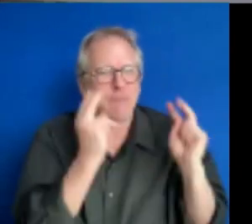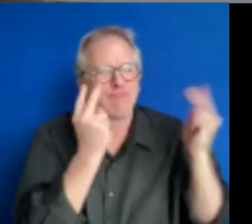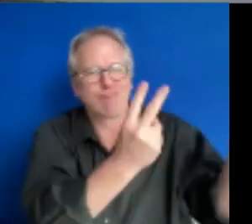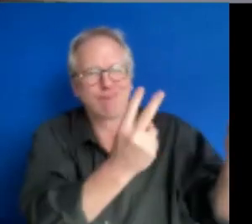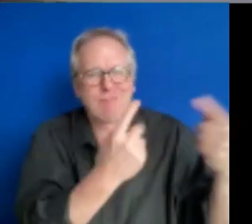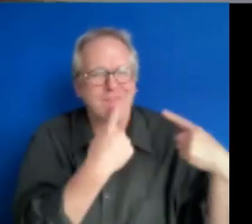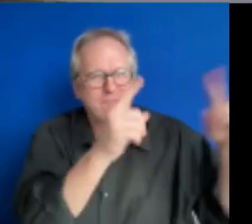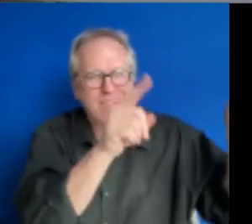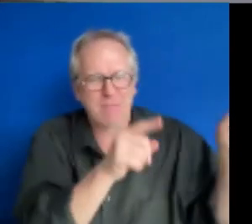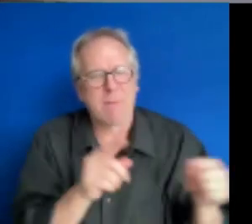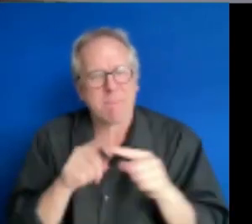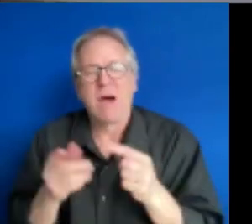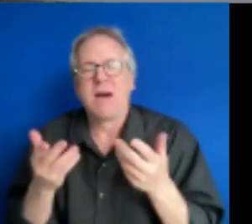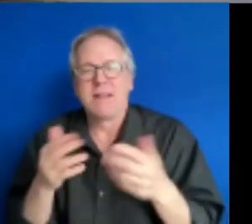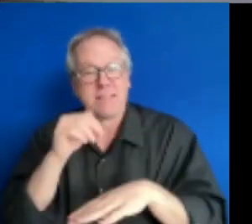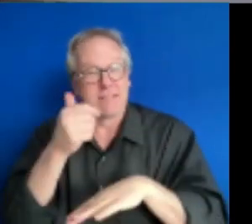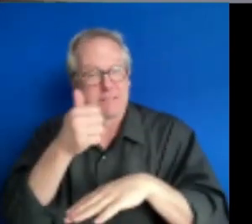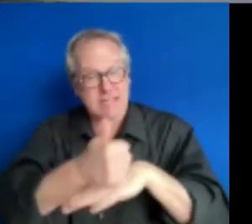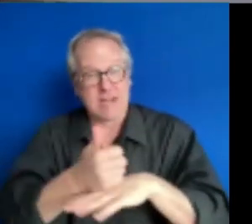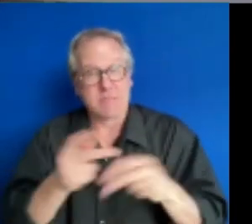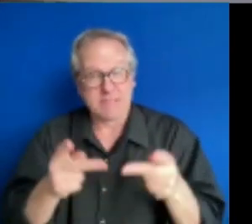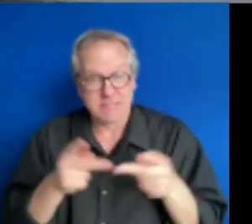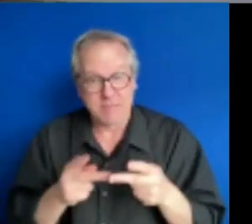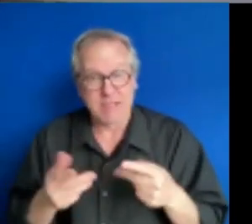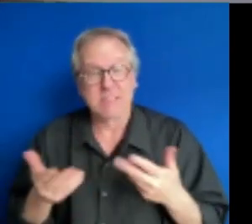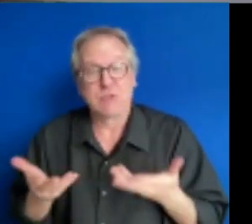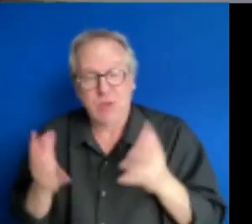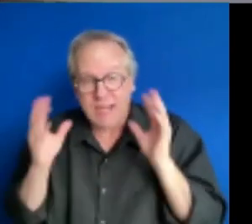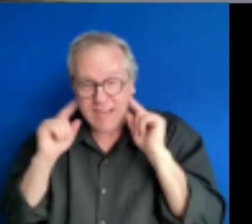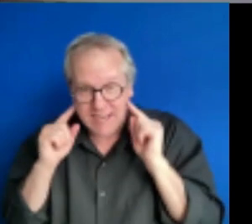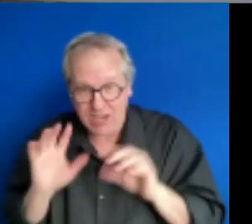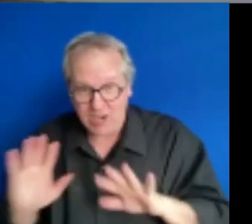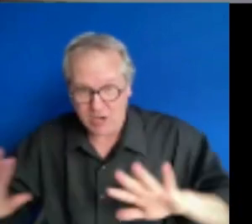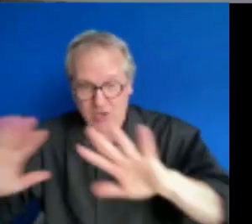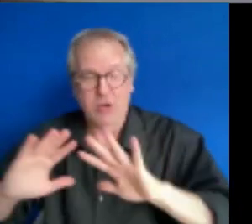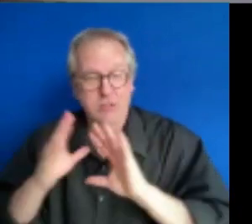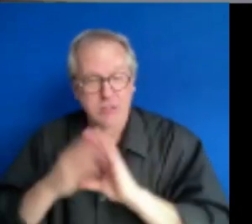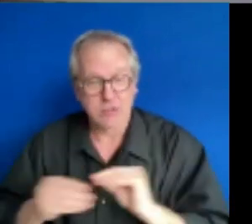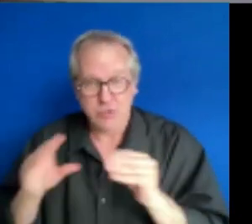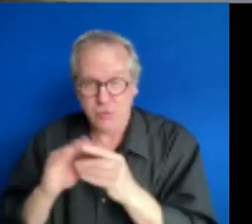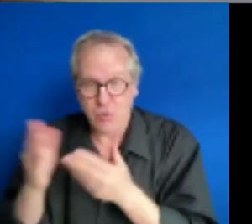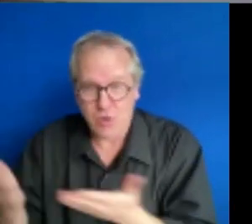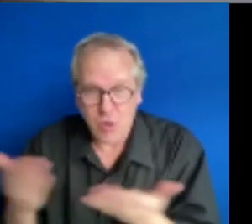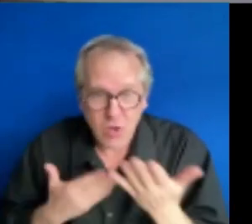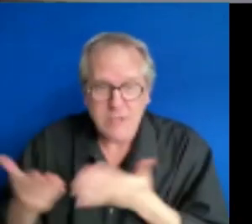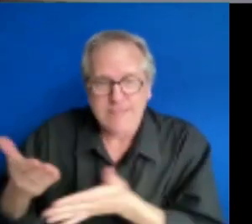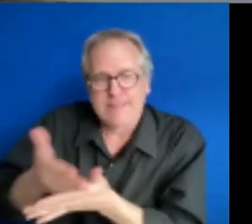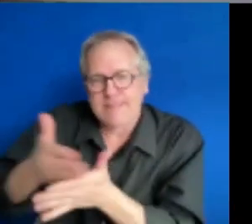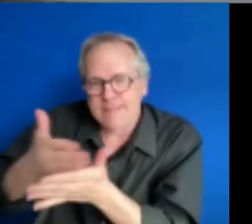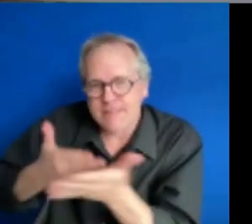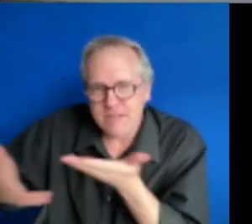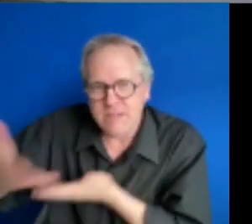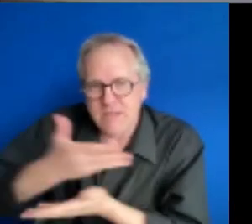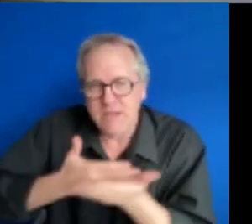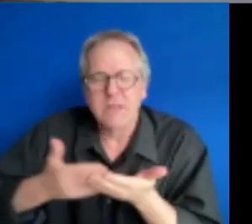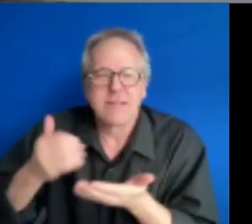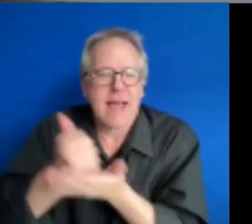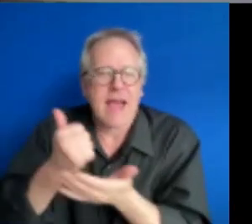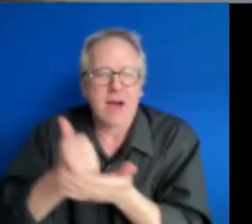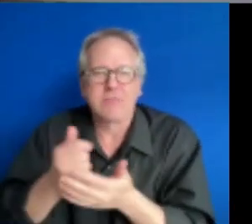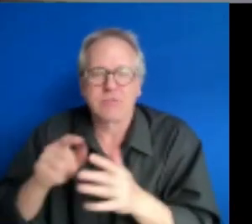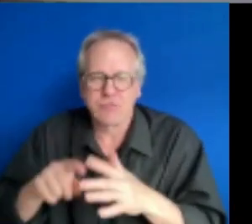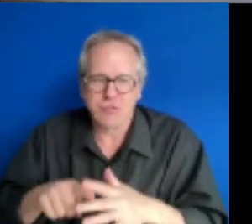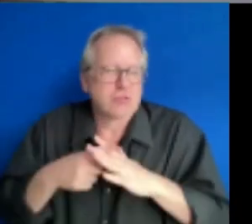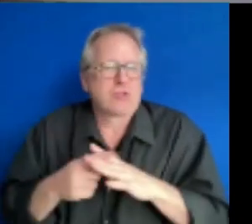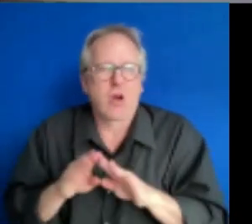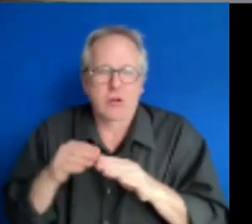to hear each other's stories is a profound way to open a door and to